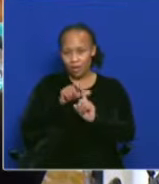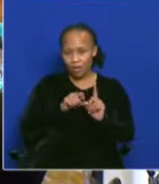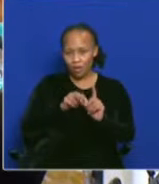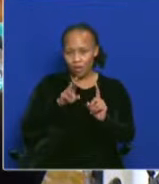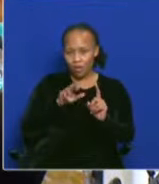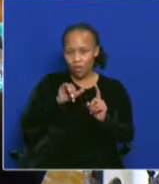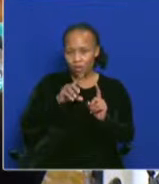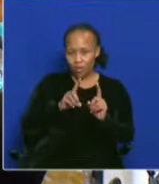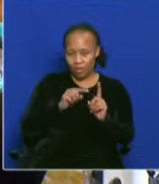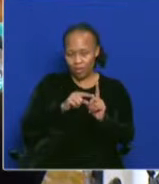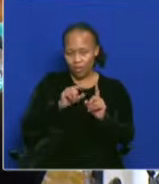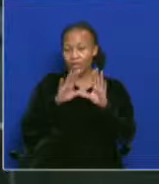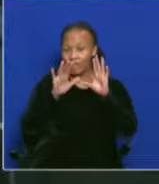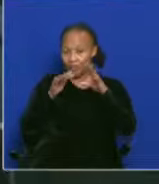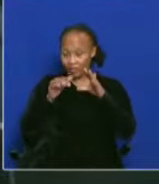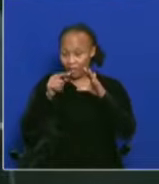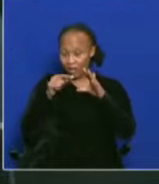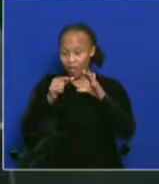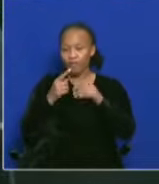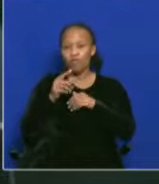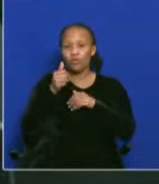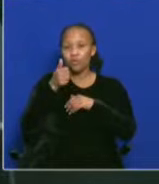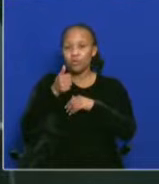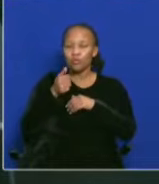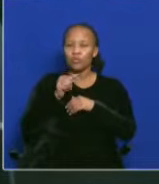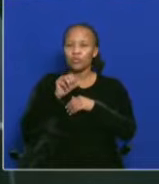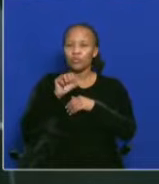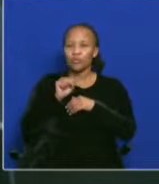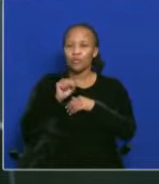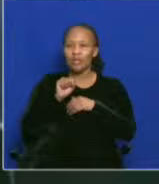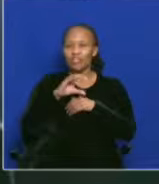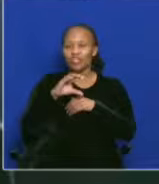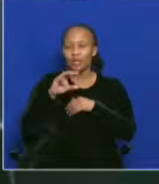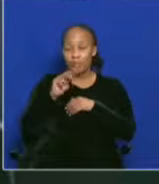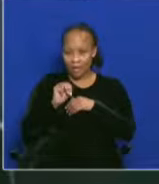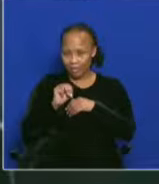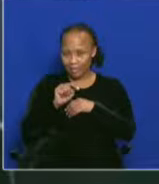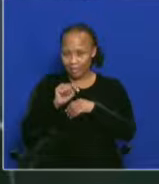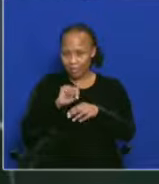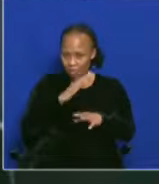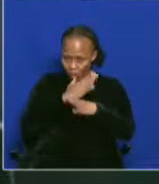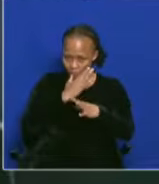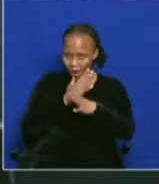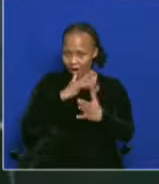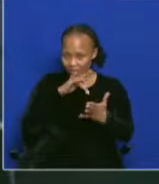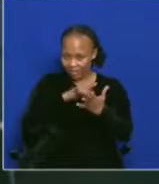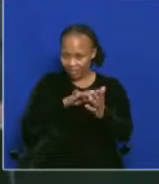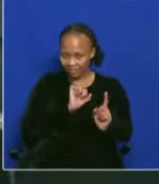Management. This is a position that General Fani then.